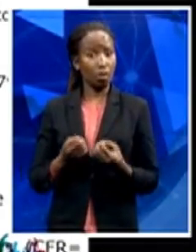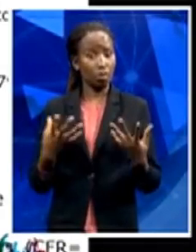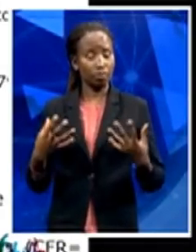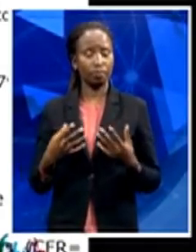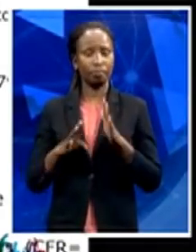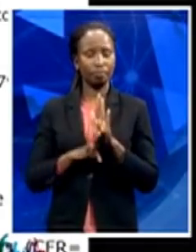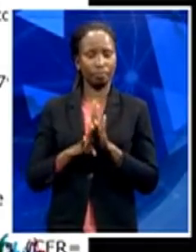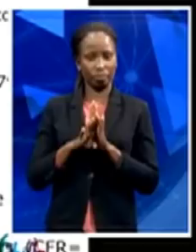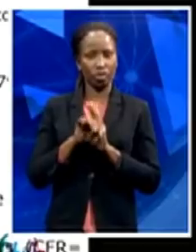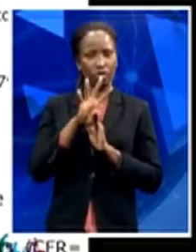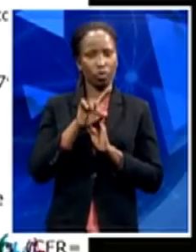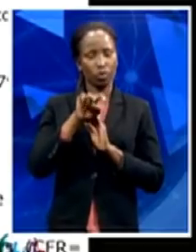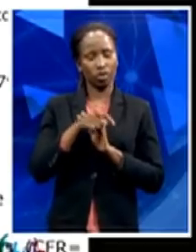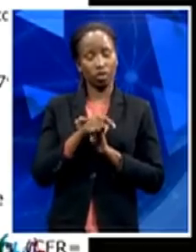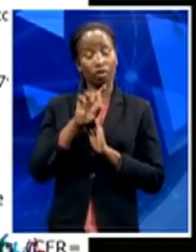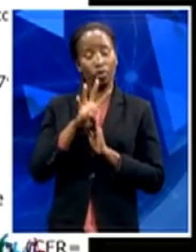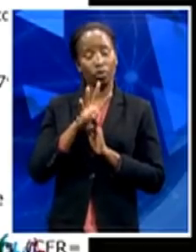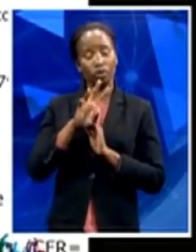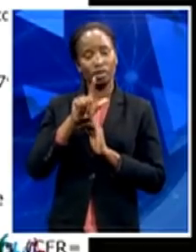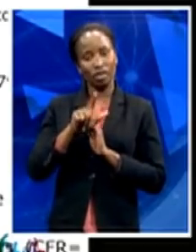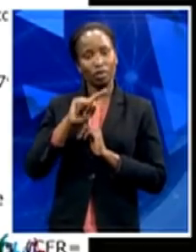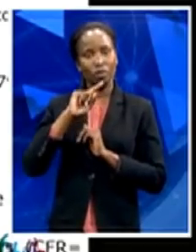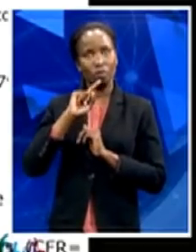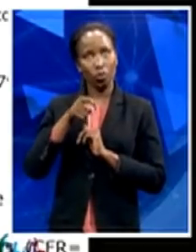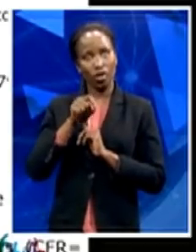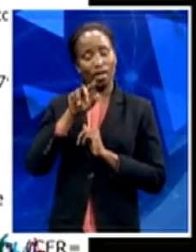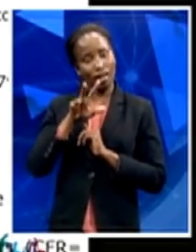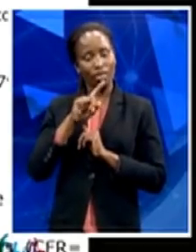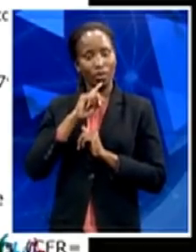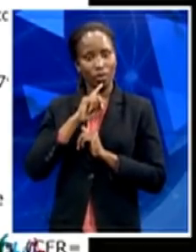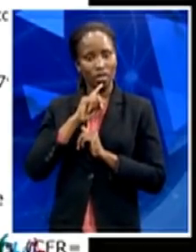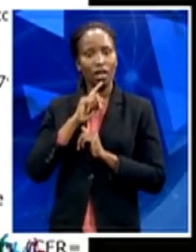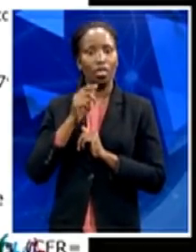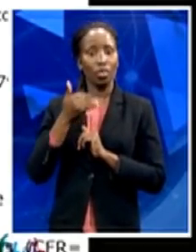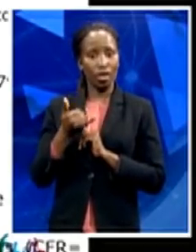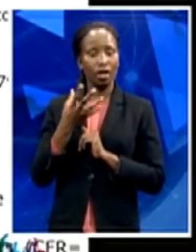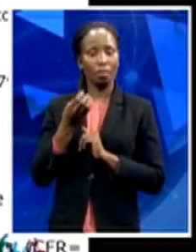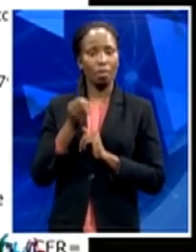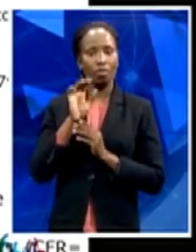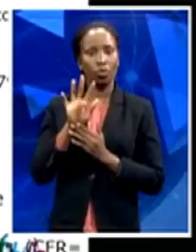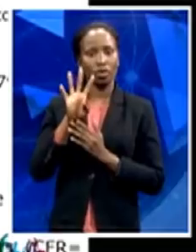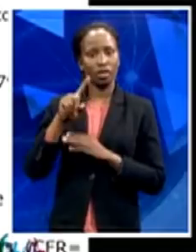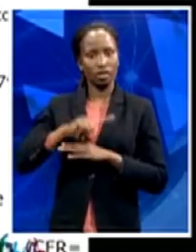47.85% in the last 7 days, and preceding 14 days, they increased from